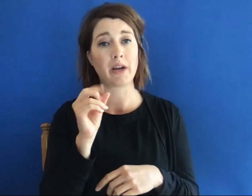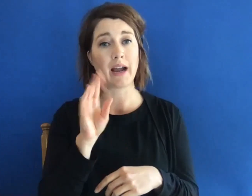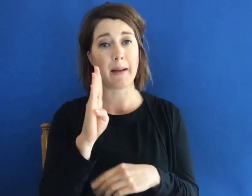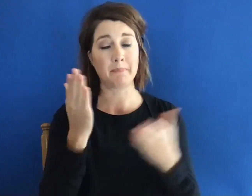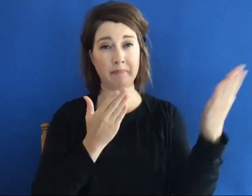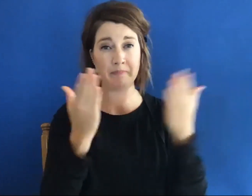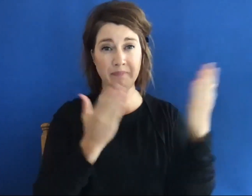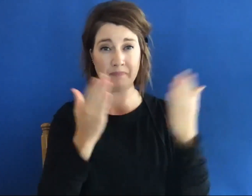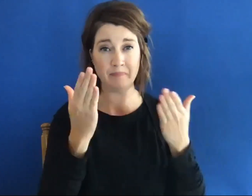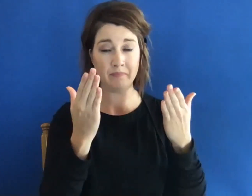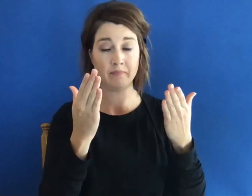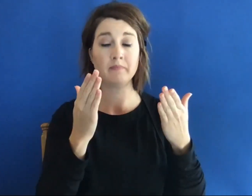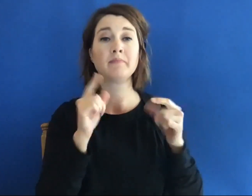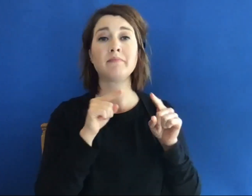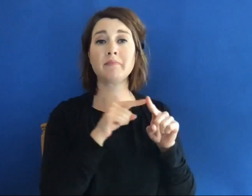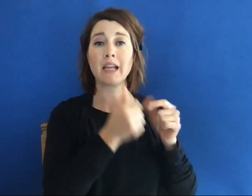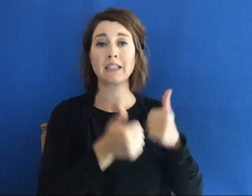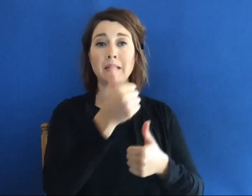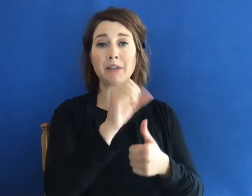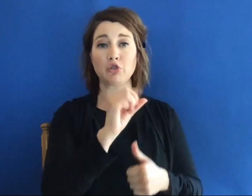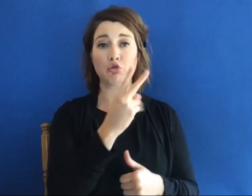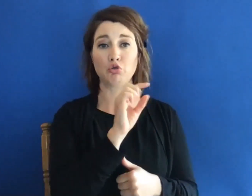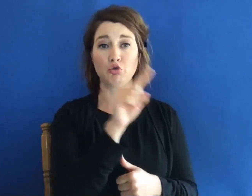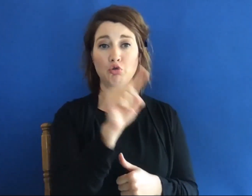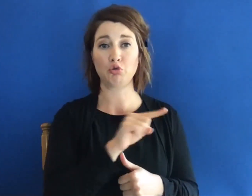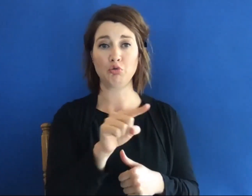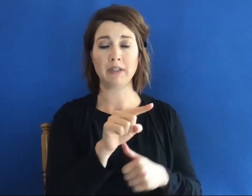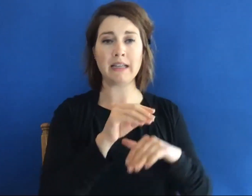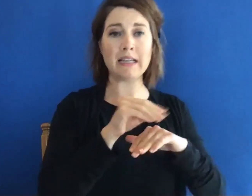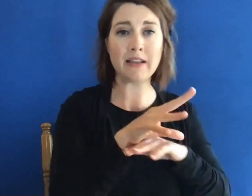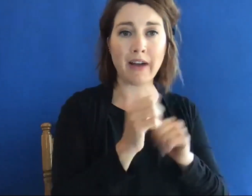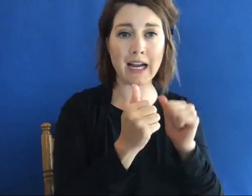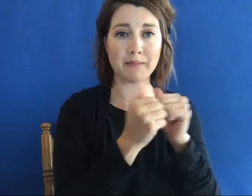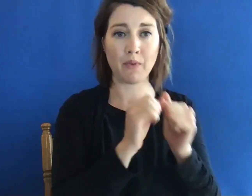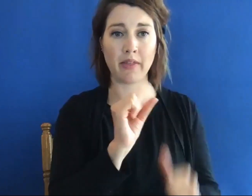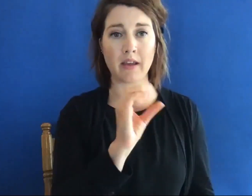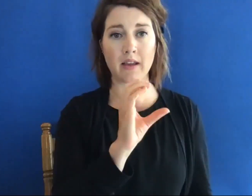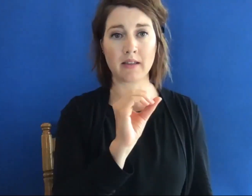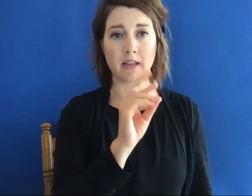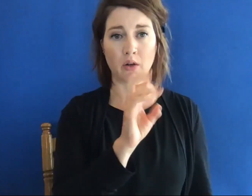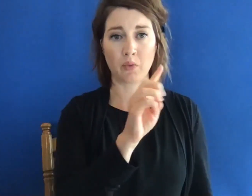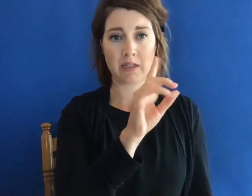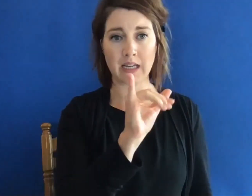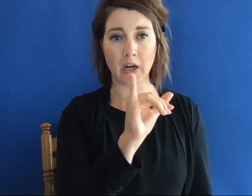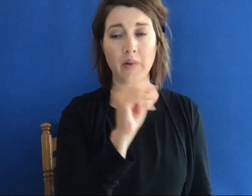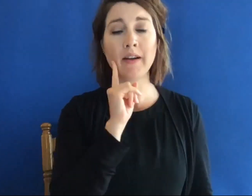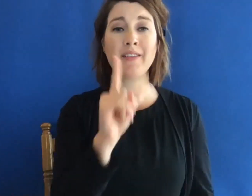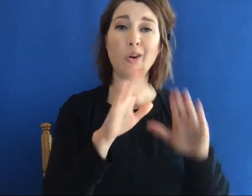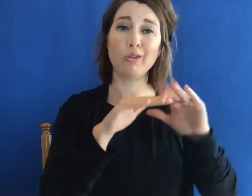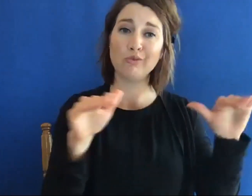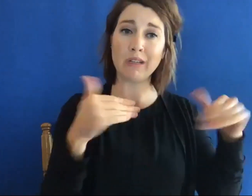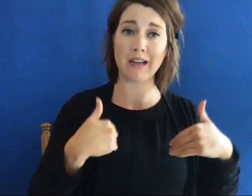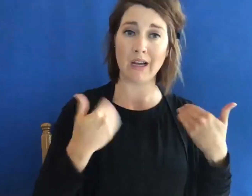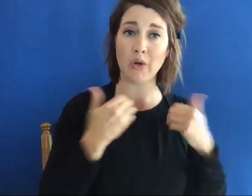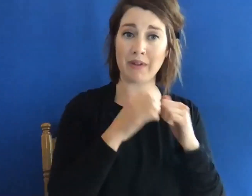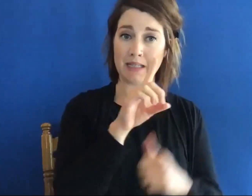capacity, Commissioner Schultz advises the Secretary on matters related to the education of children and youth with disabilities, as well